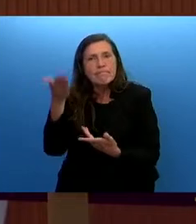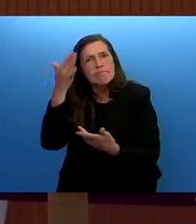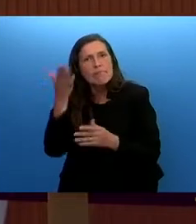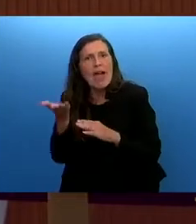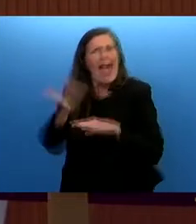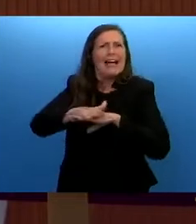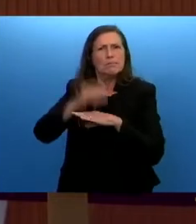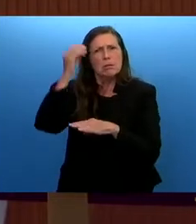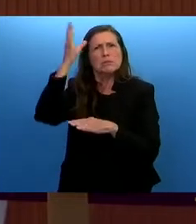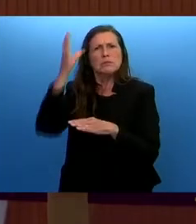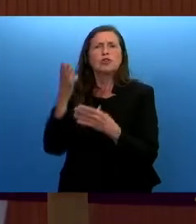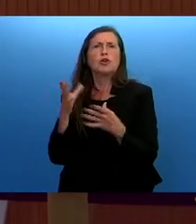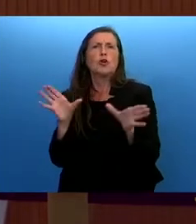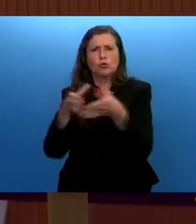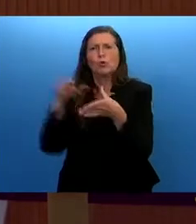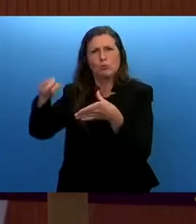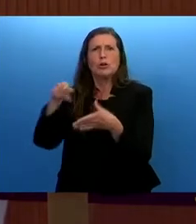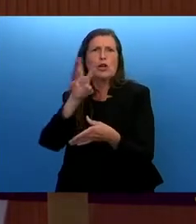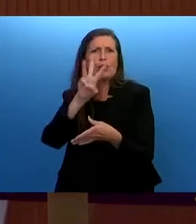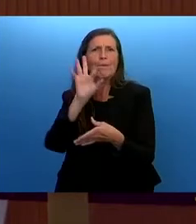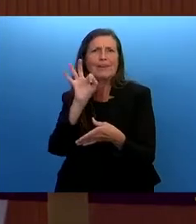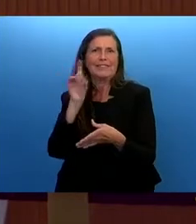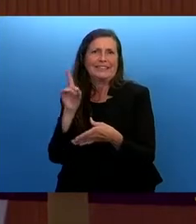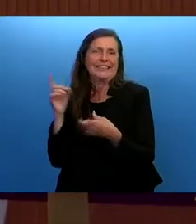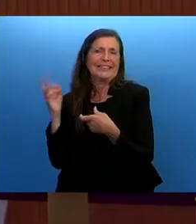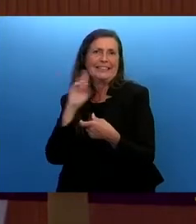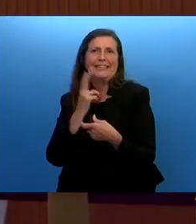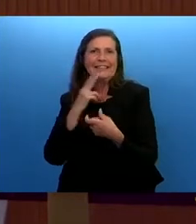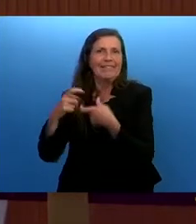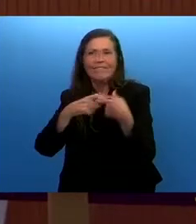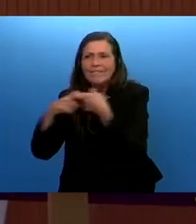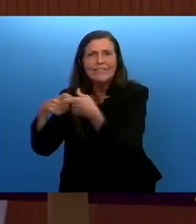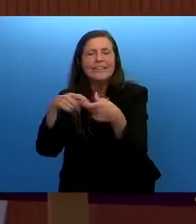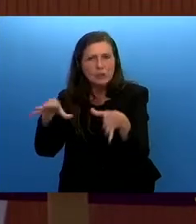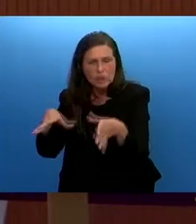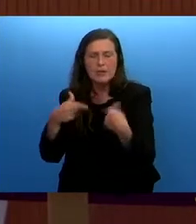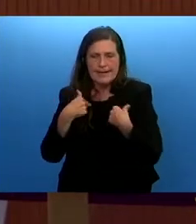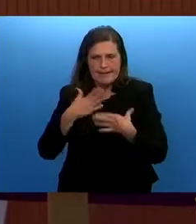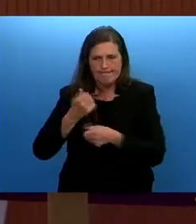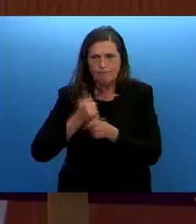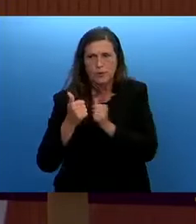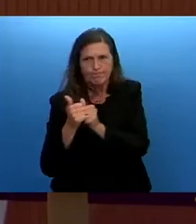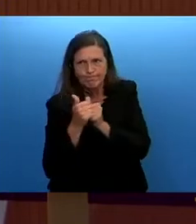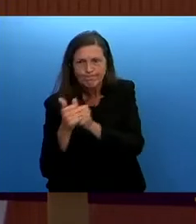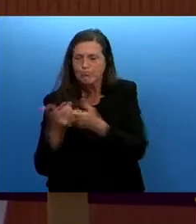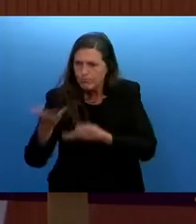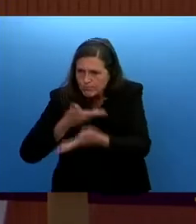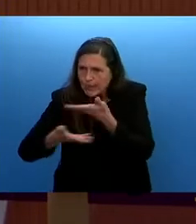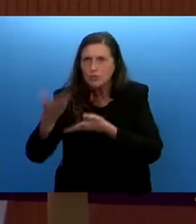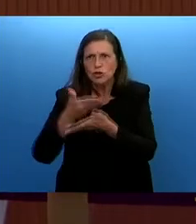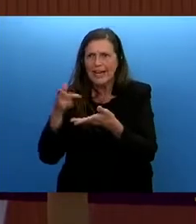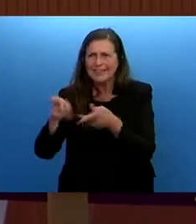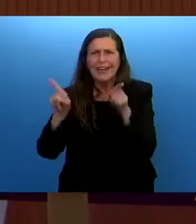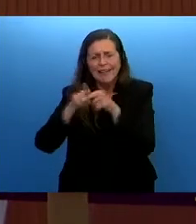Deaf Federation. We are truly looking forward exchanging with the expert group to help fostering exchanges on the substantive